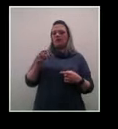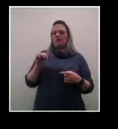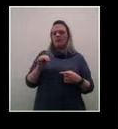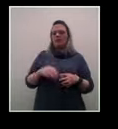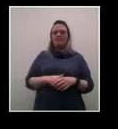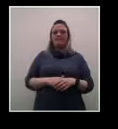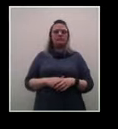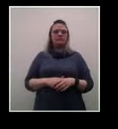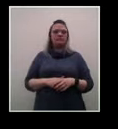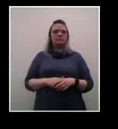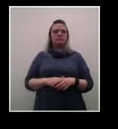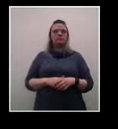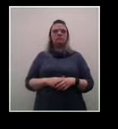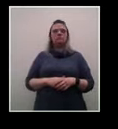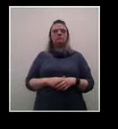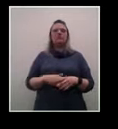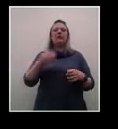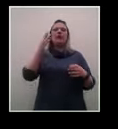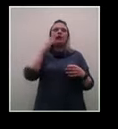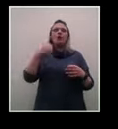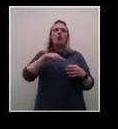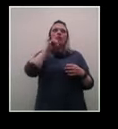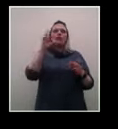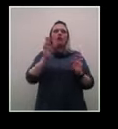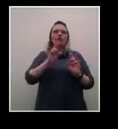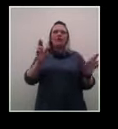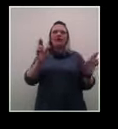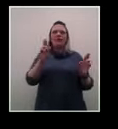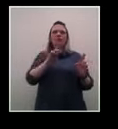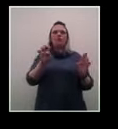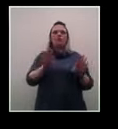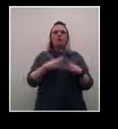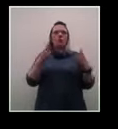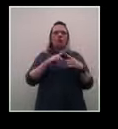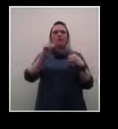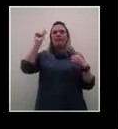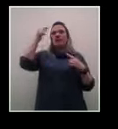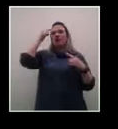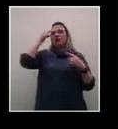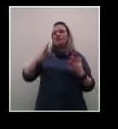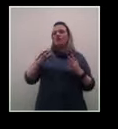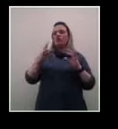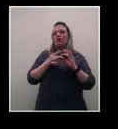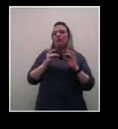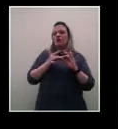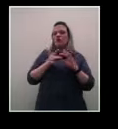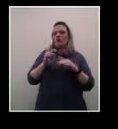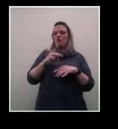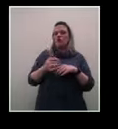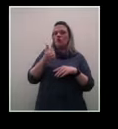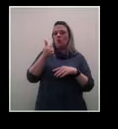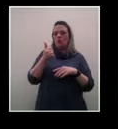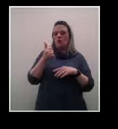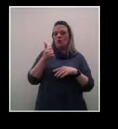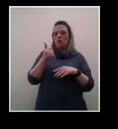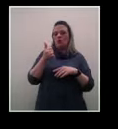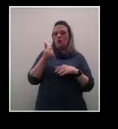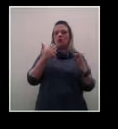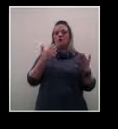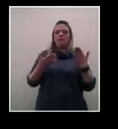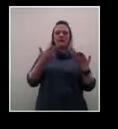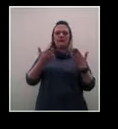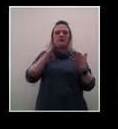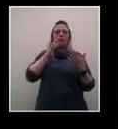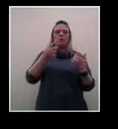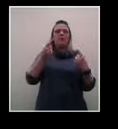Yeah, so I know we're not ready to reopen yet, but the governor did mention earlier that it's more likely to happen on